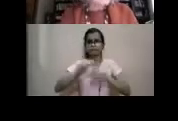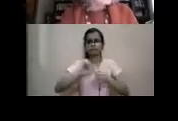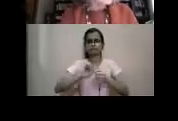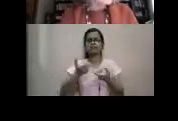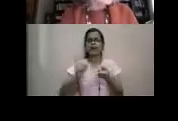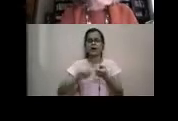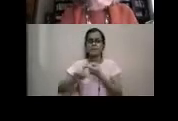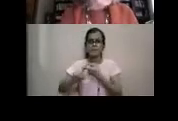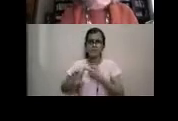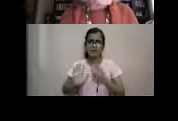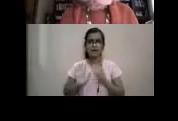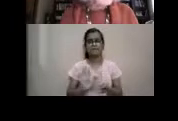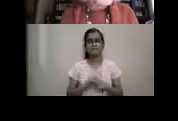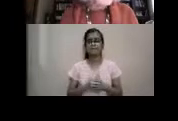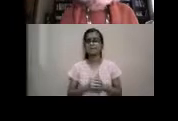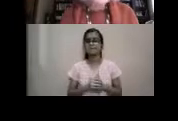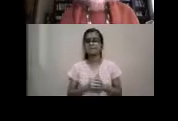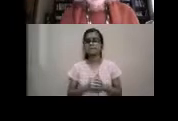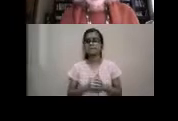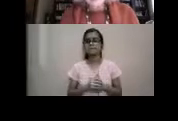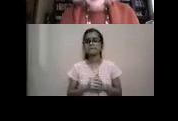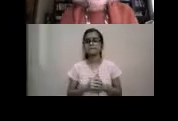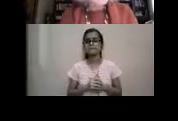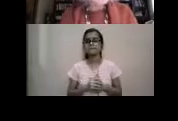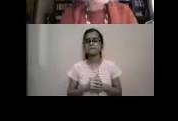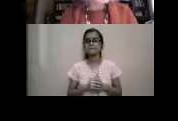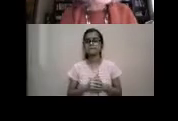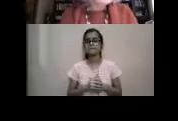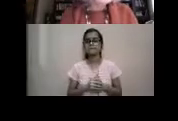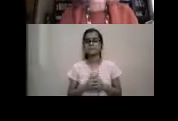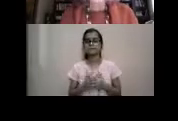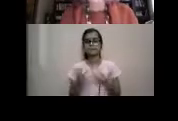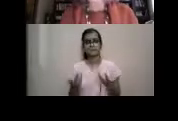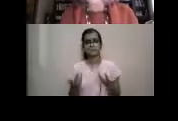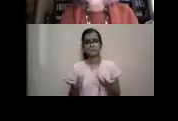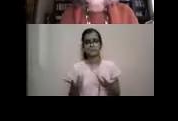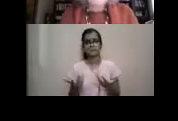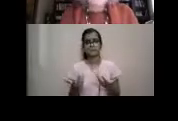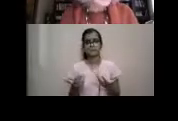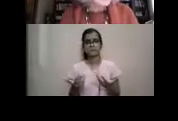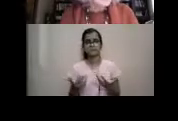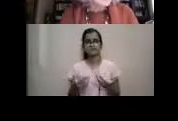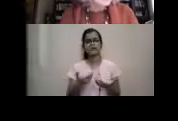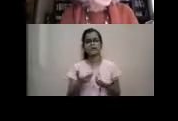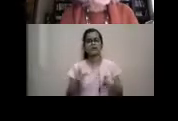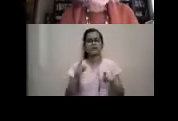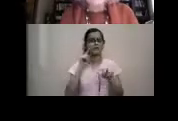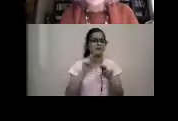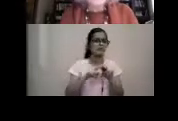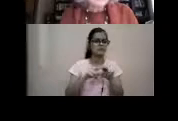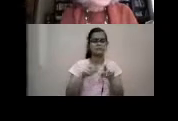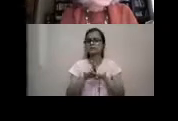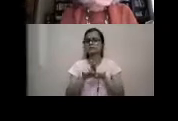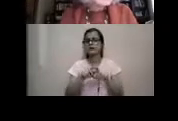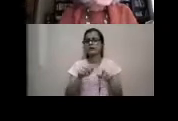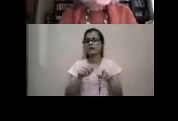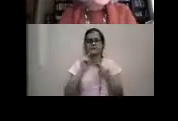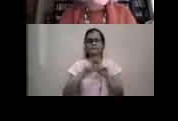of others, our ability to claim rights is similarly dependent on the care of others.